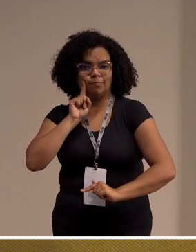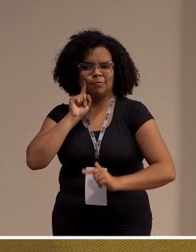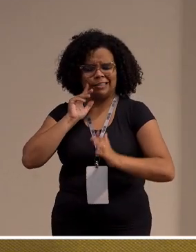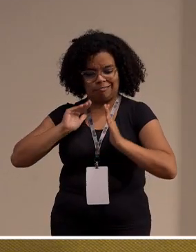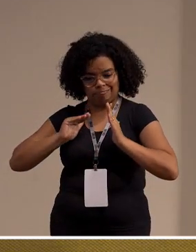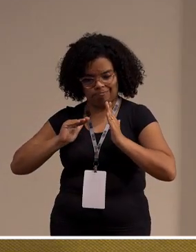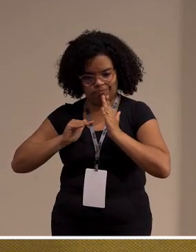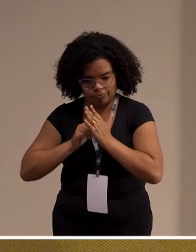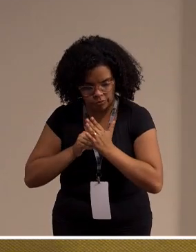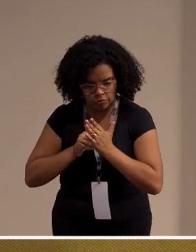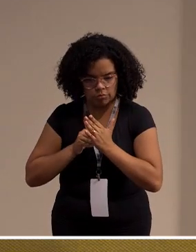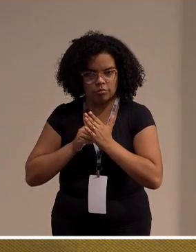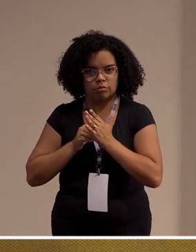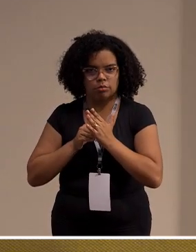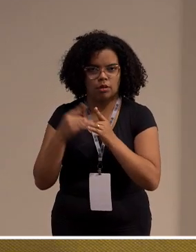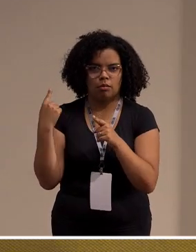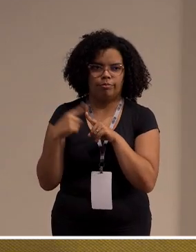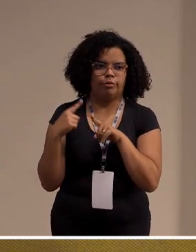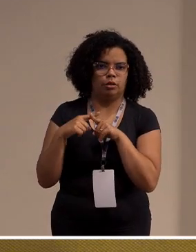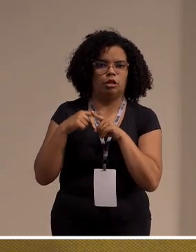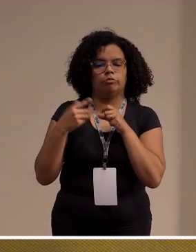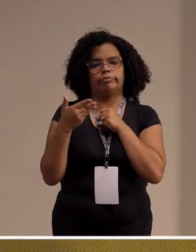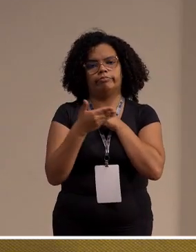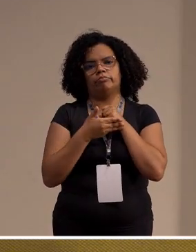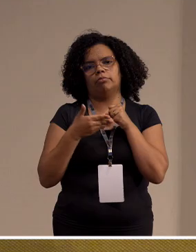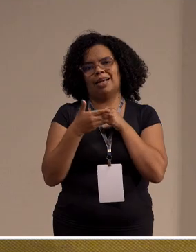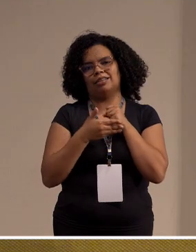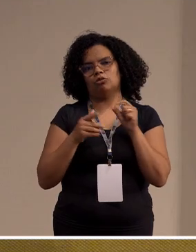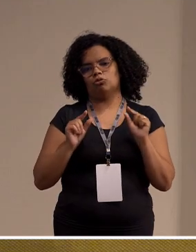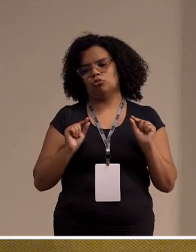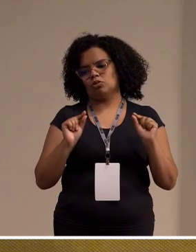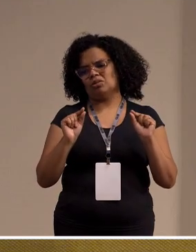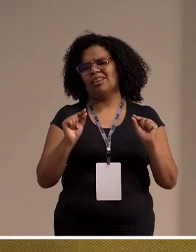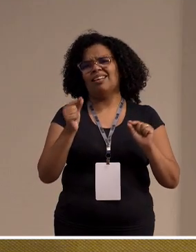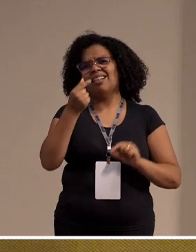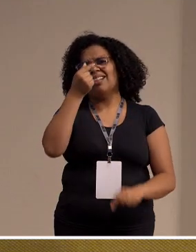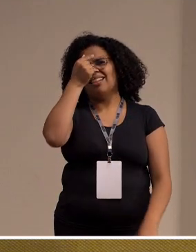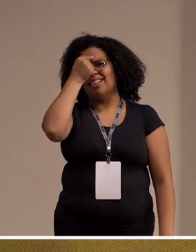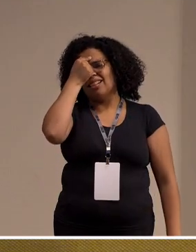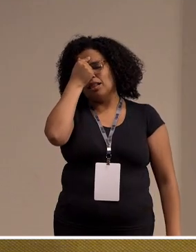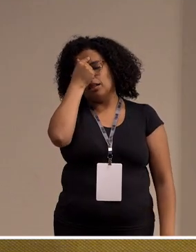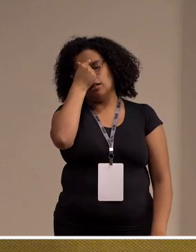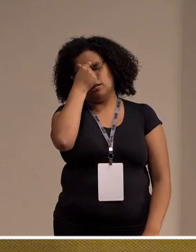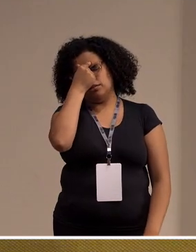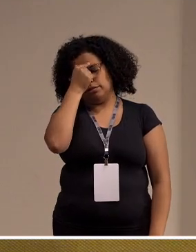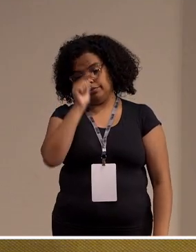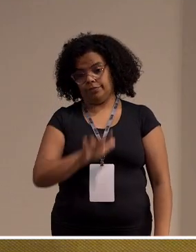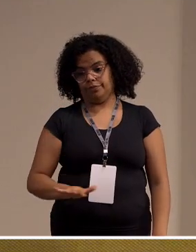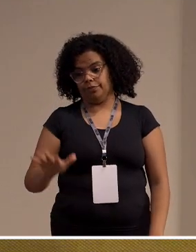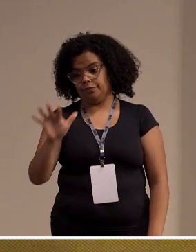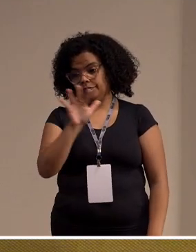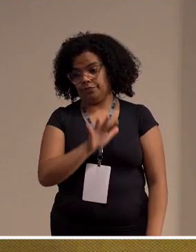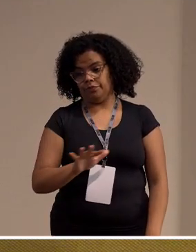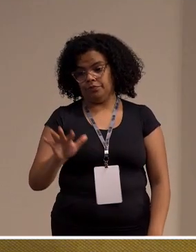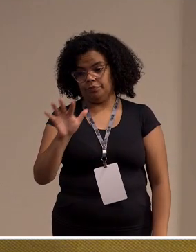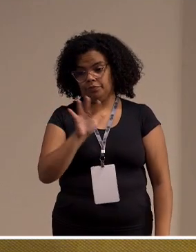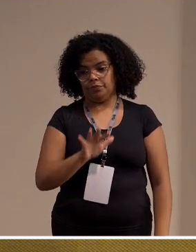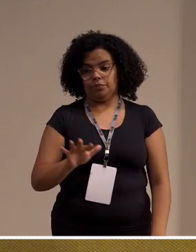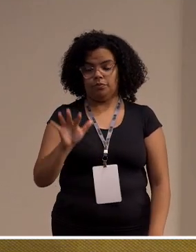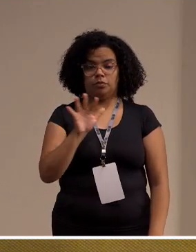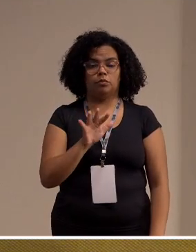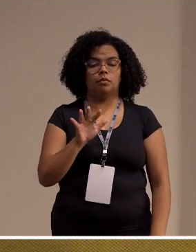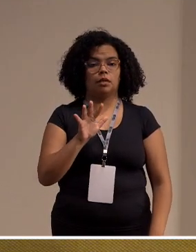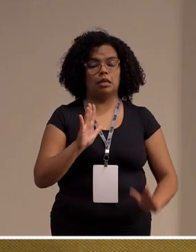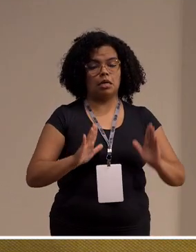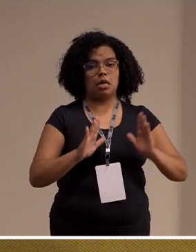census. And we weren't listed on the census until 1870. And even then, we were not given names. So